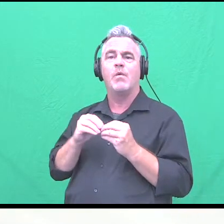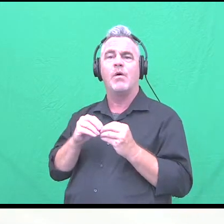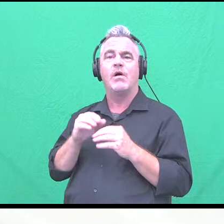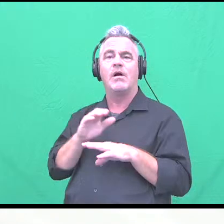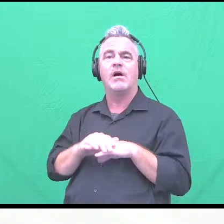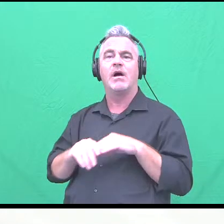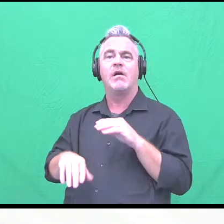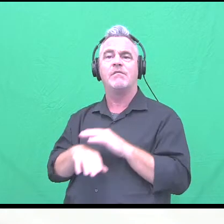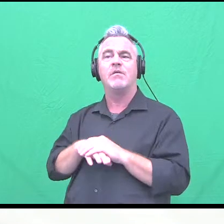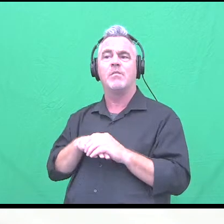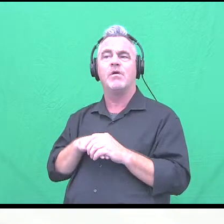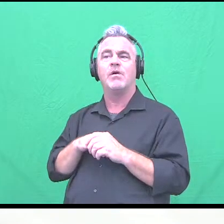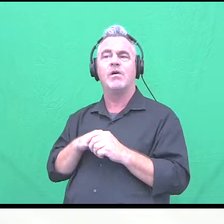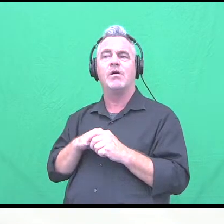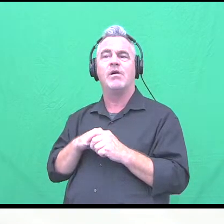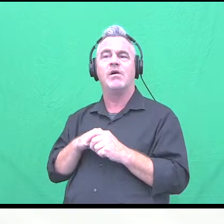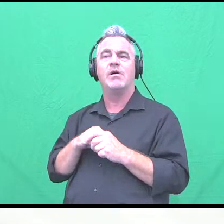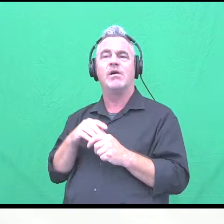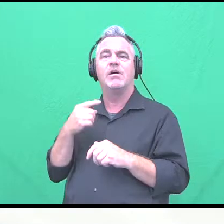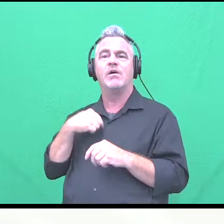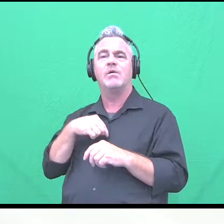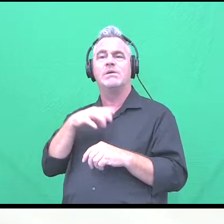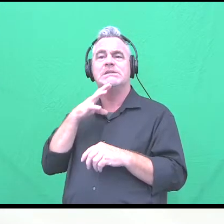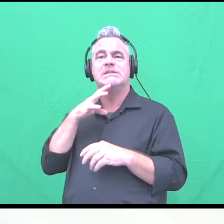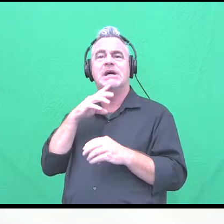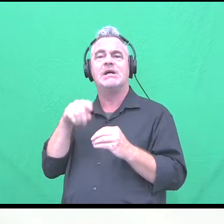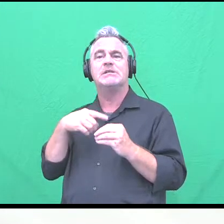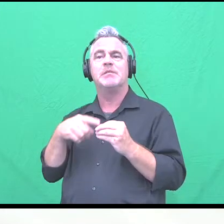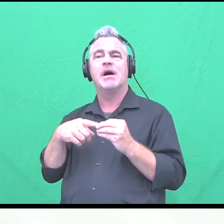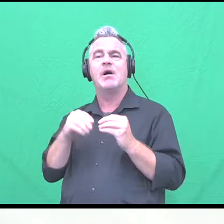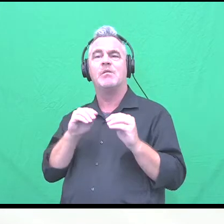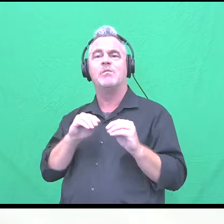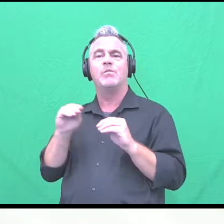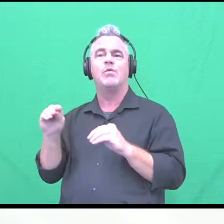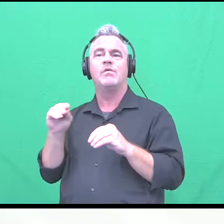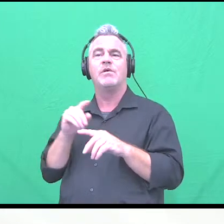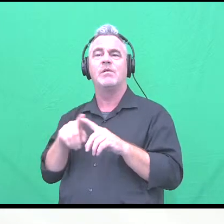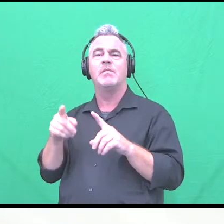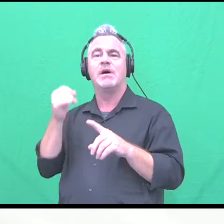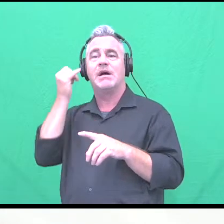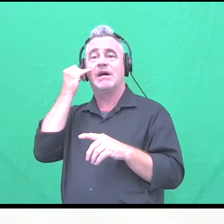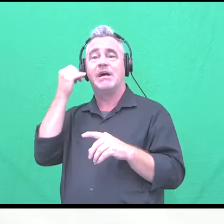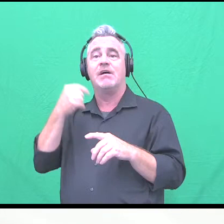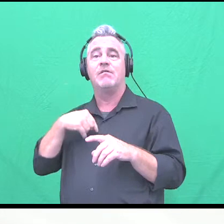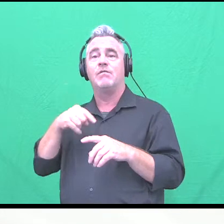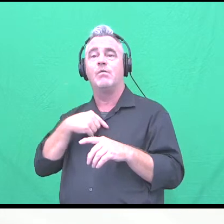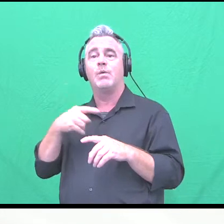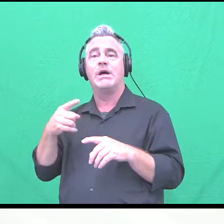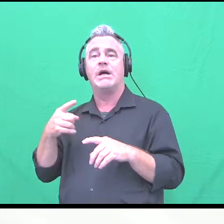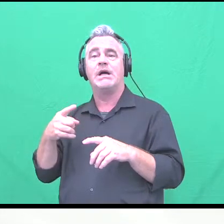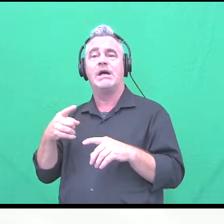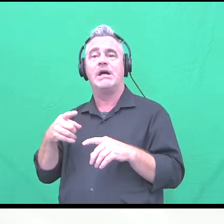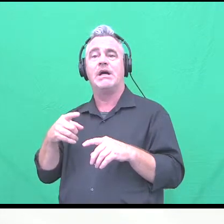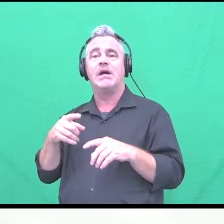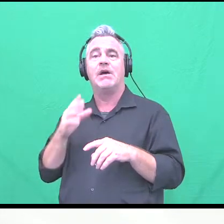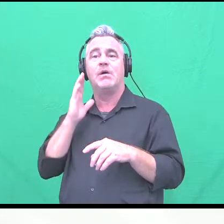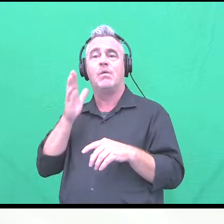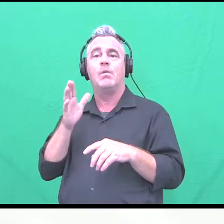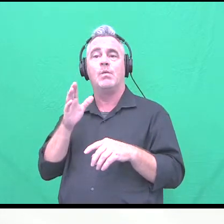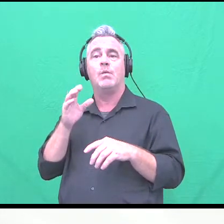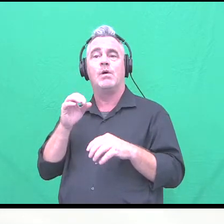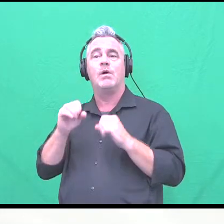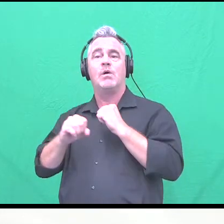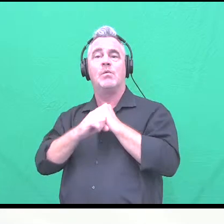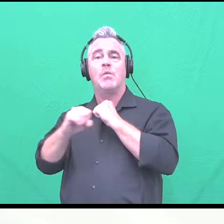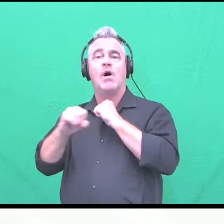Yeah, we did. So we had talked about moving it, but if we are going to broadcast